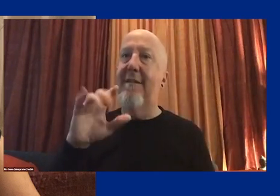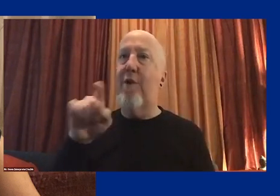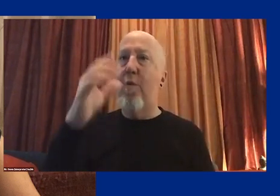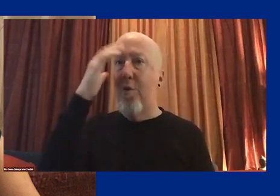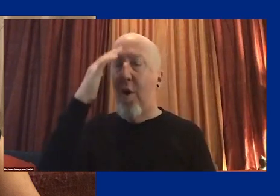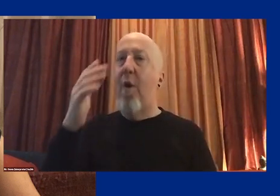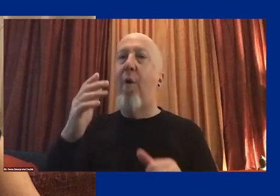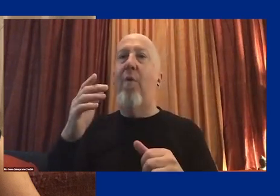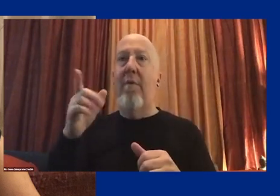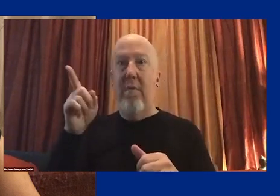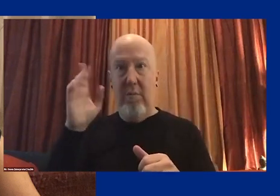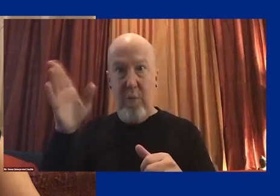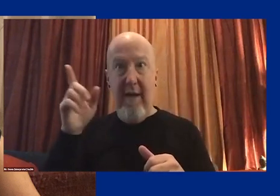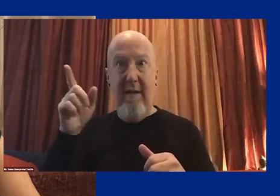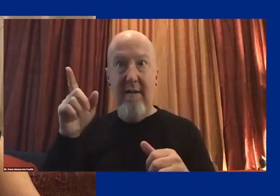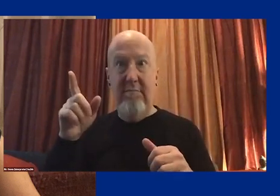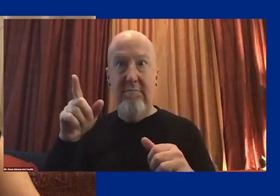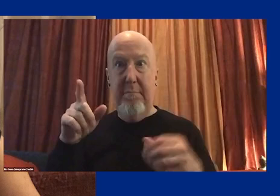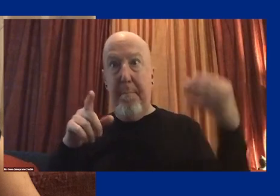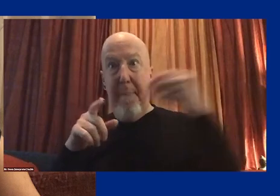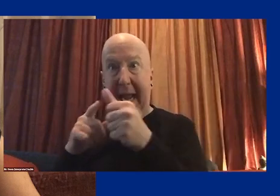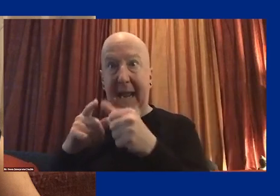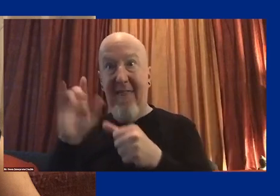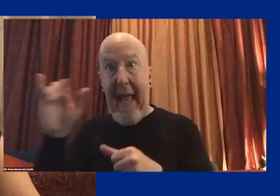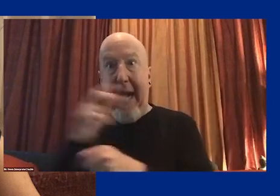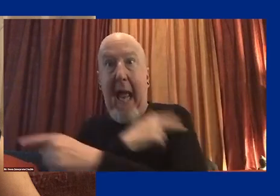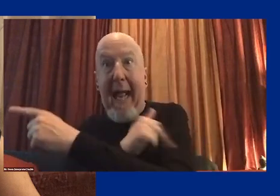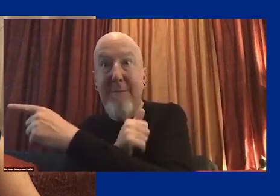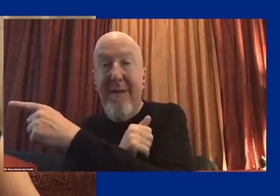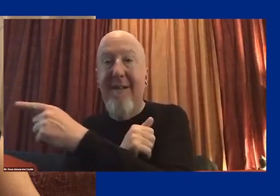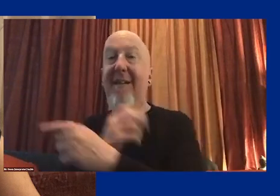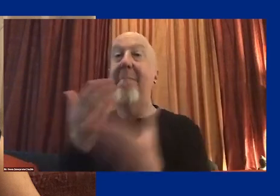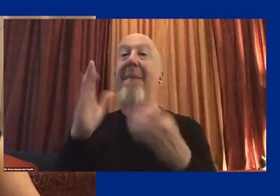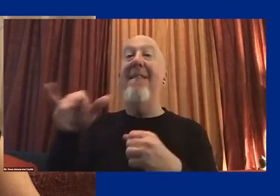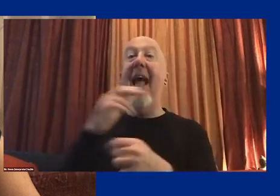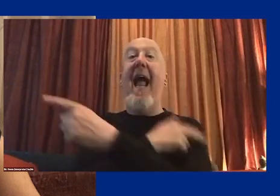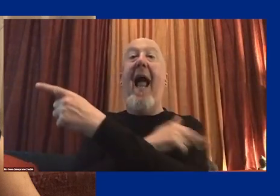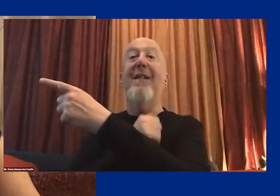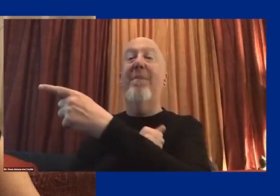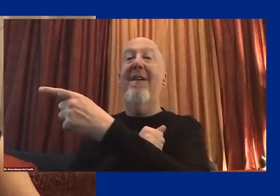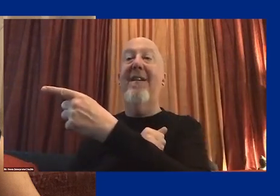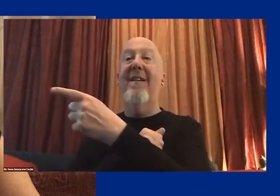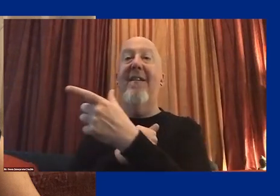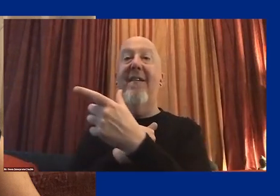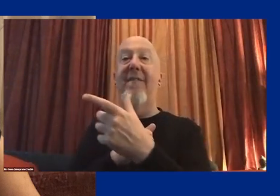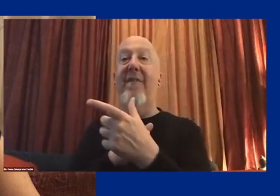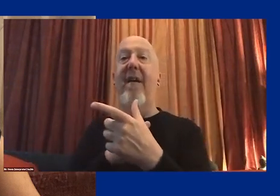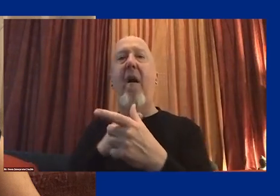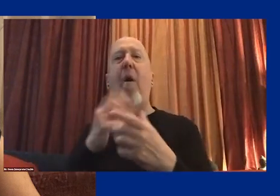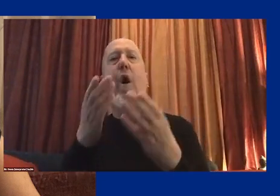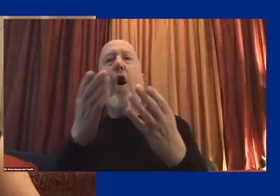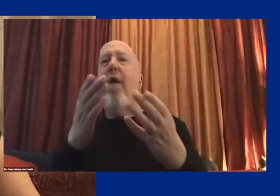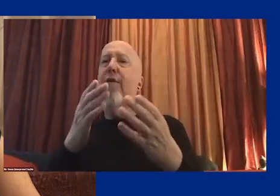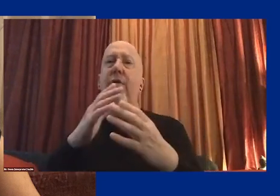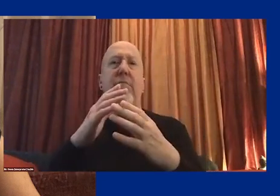what's not. So some hospitals might be in an area where there's a protection from weight discrimination, but that